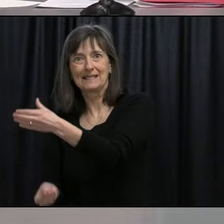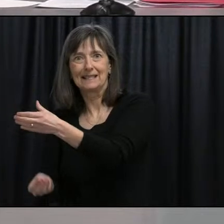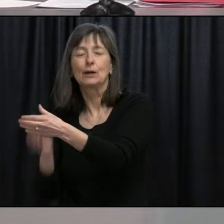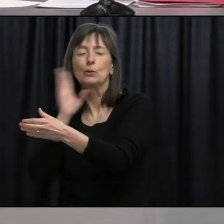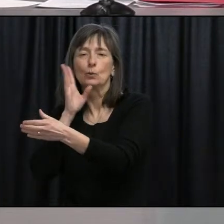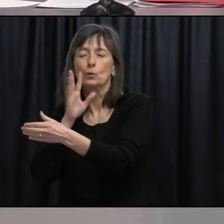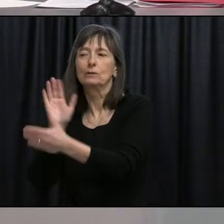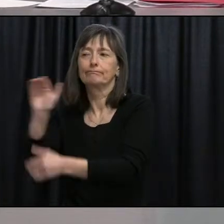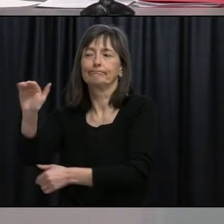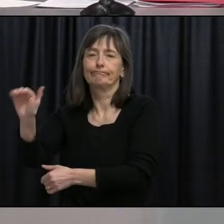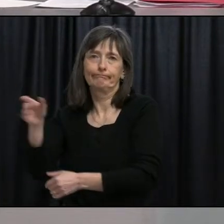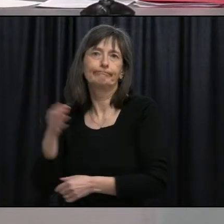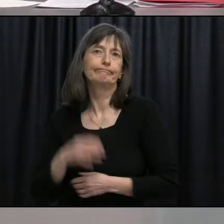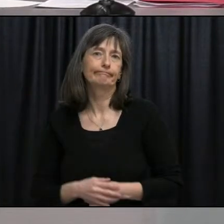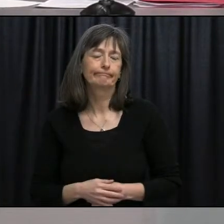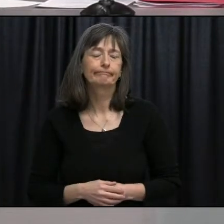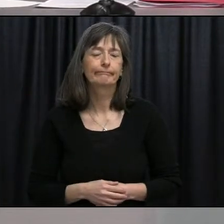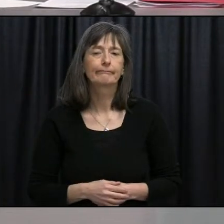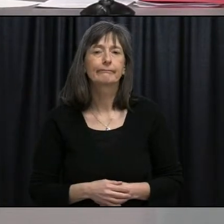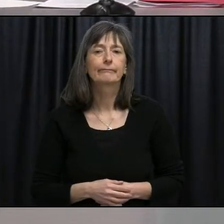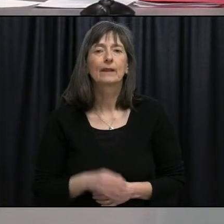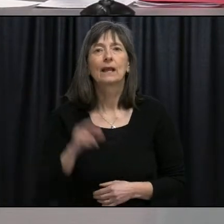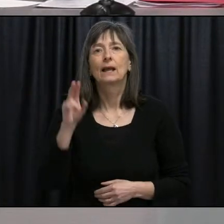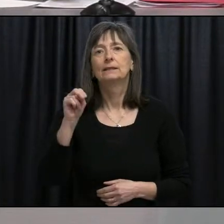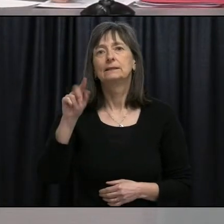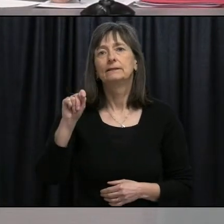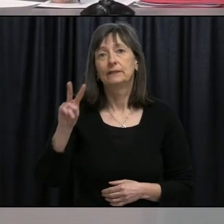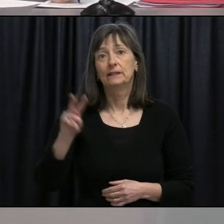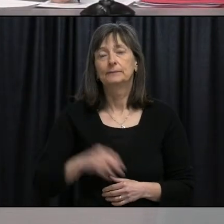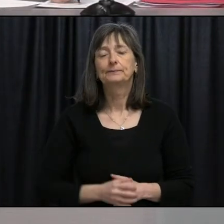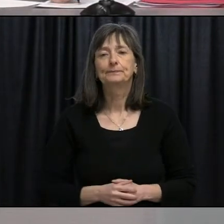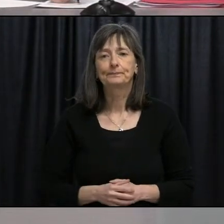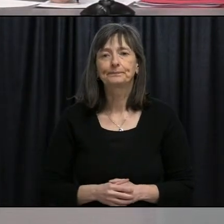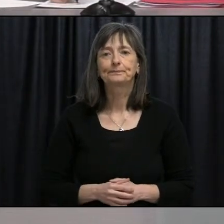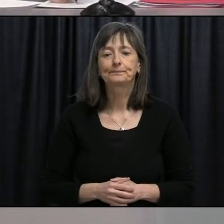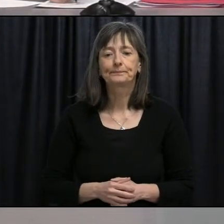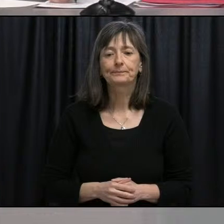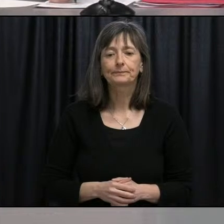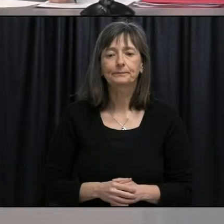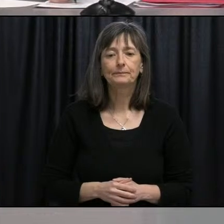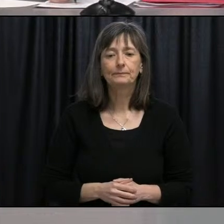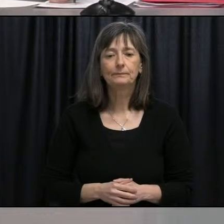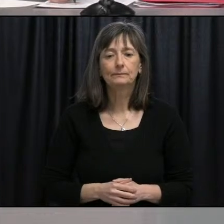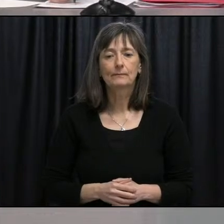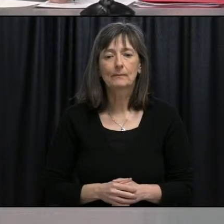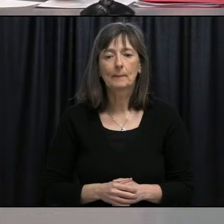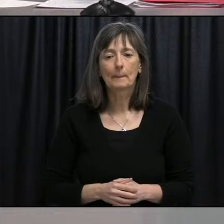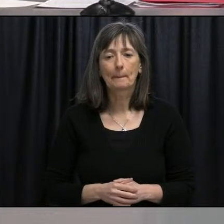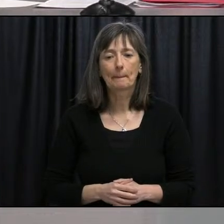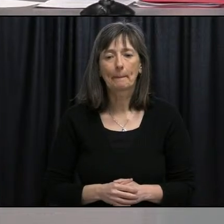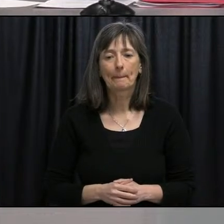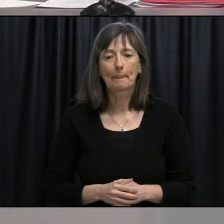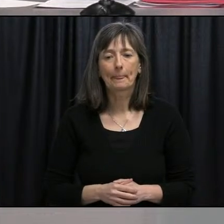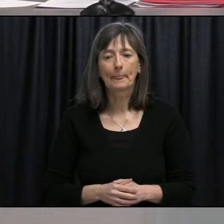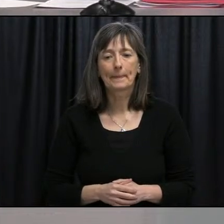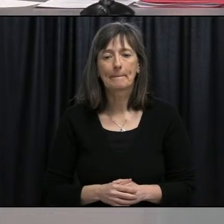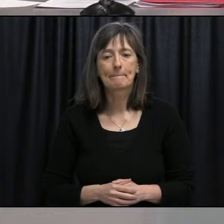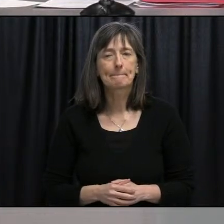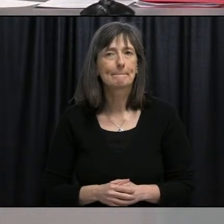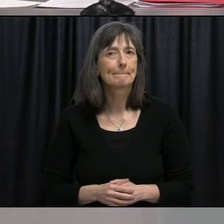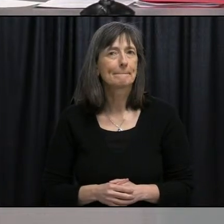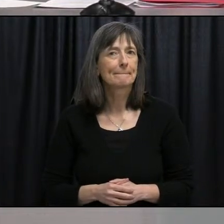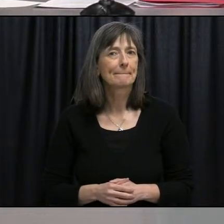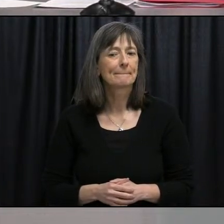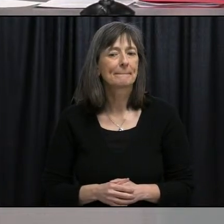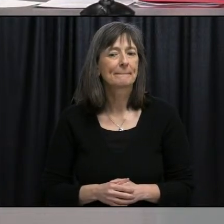Our next questions are from Ben Cleary with NTV. Please go ahead. Hi there, thank you. We know that a